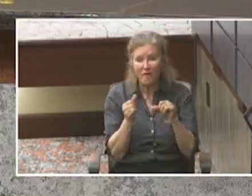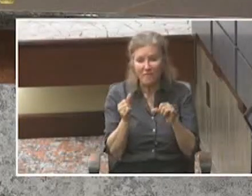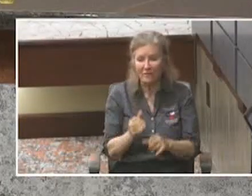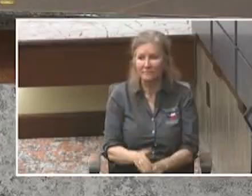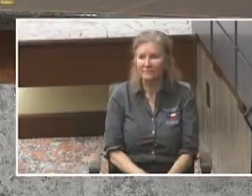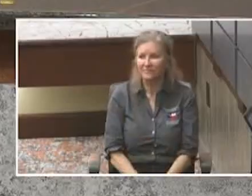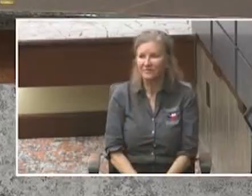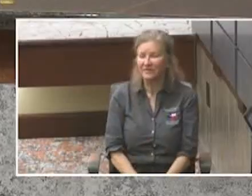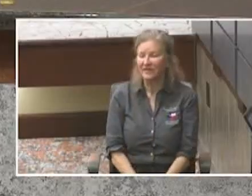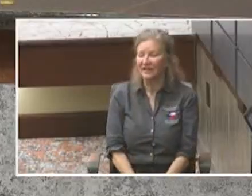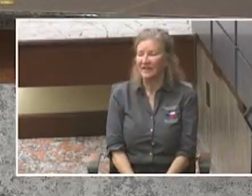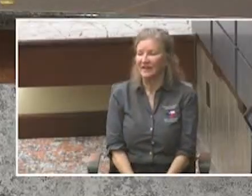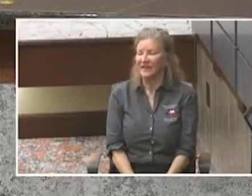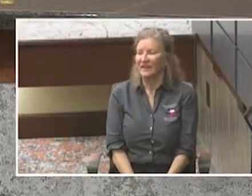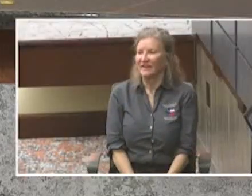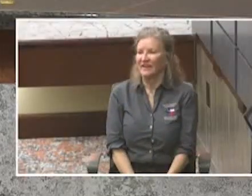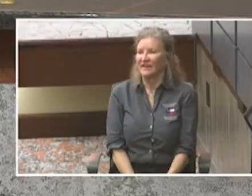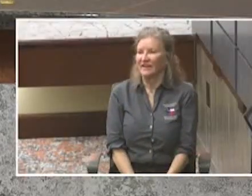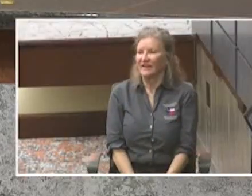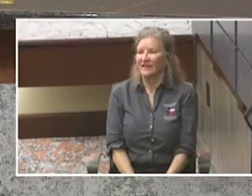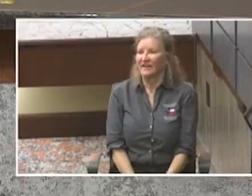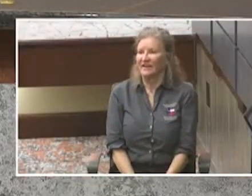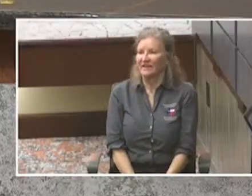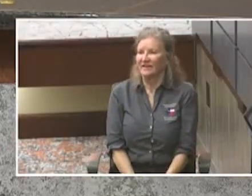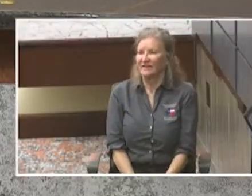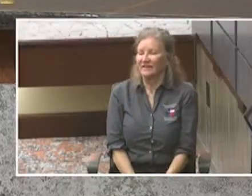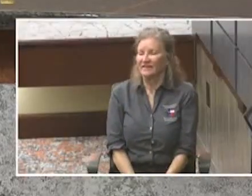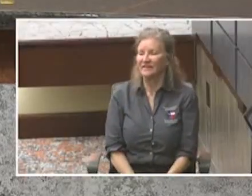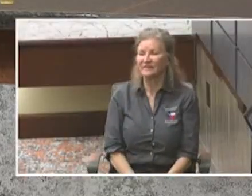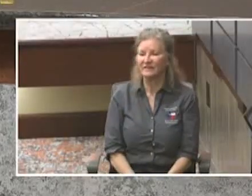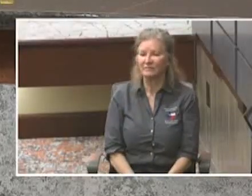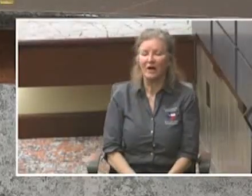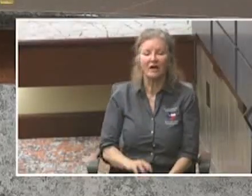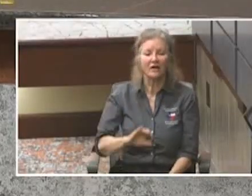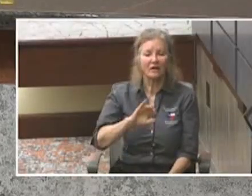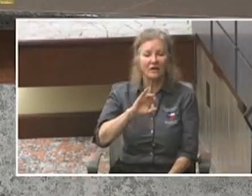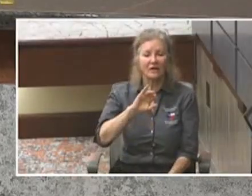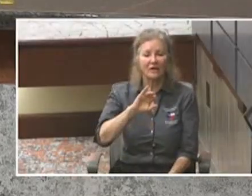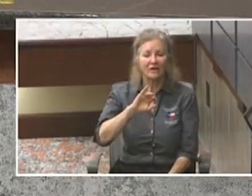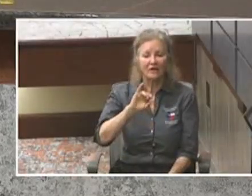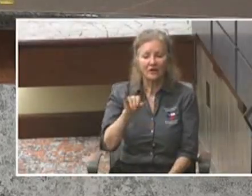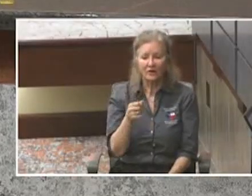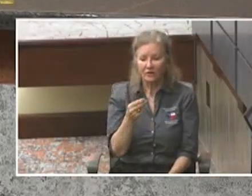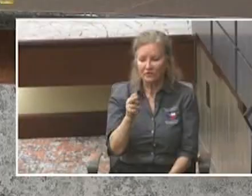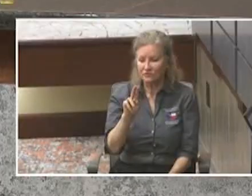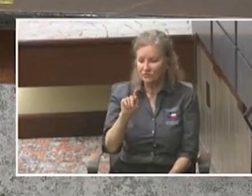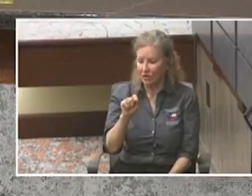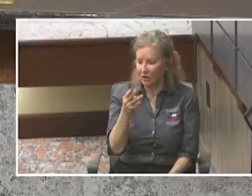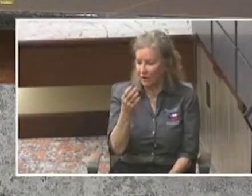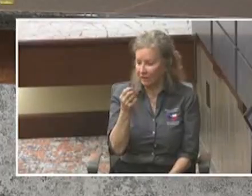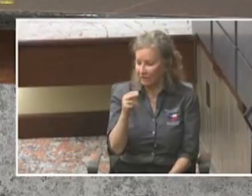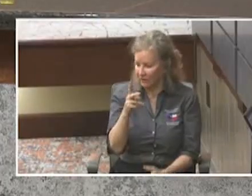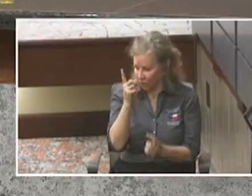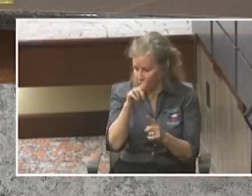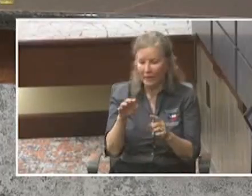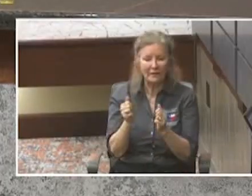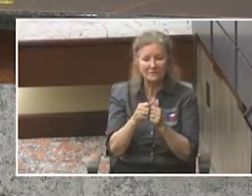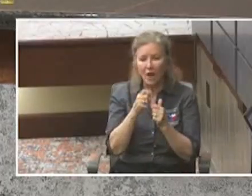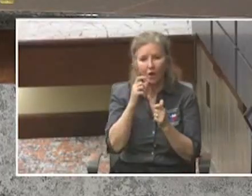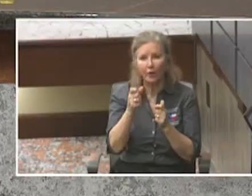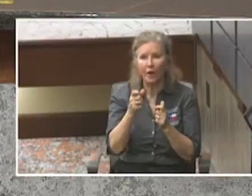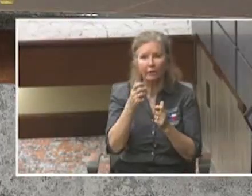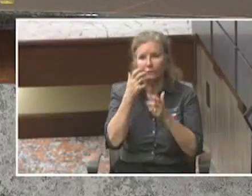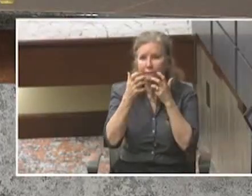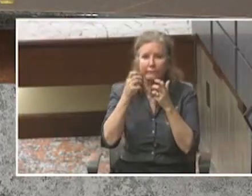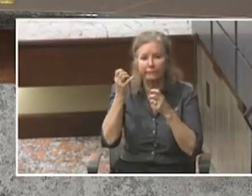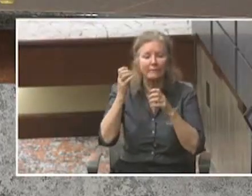I'm sorry. He's not being disruptive, rude, or any of the things on the list. Boisterous. But, you know, like, I think